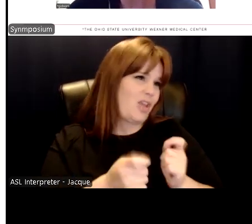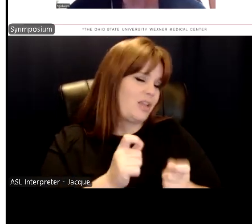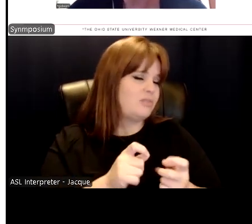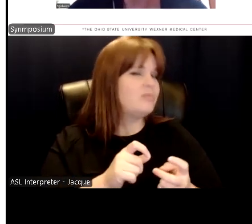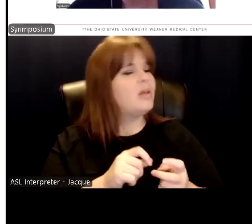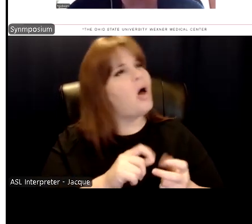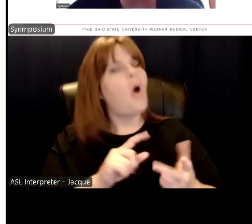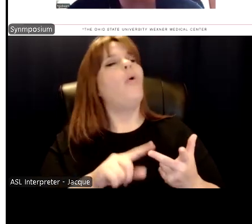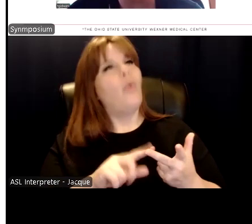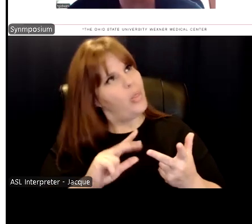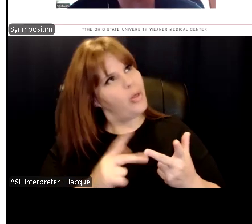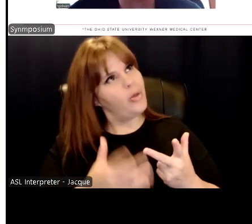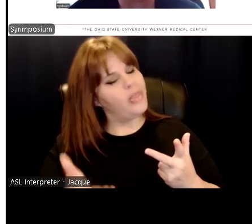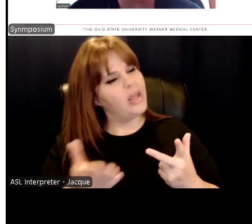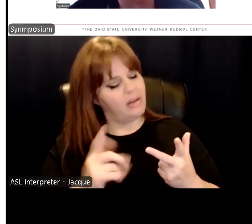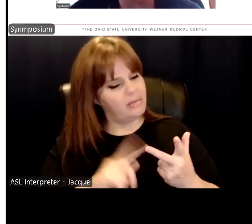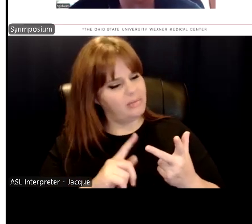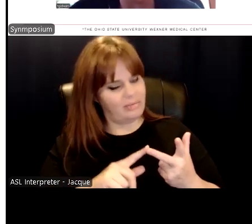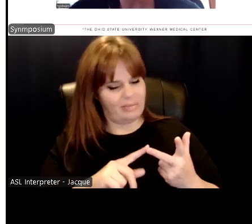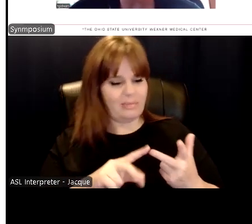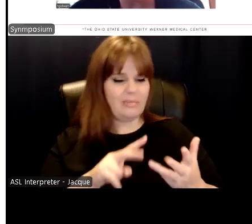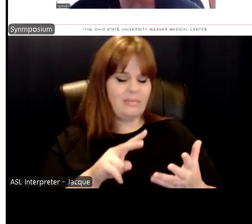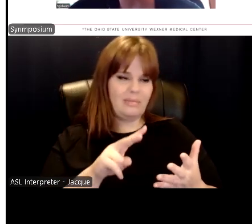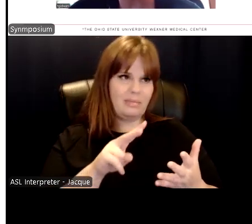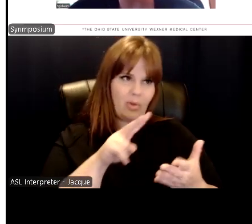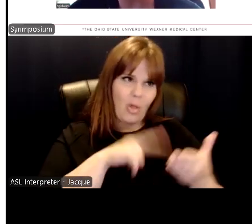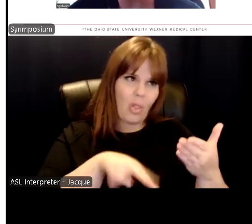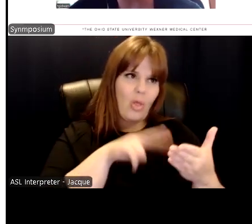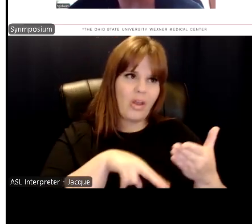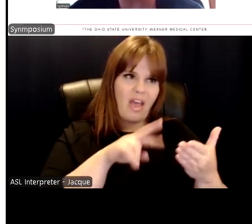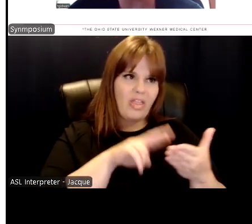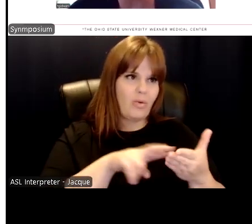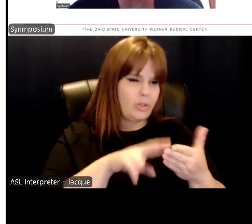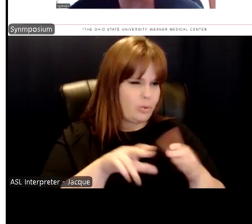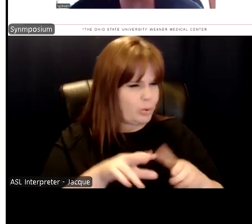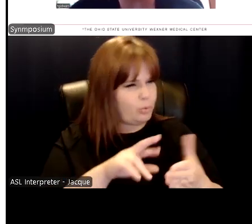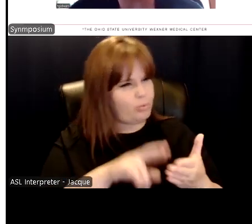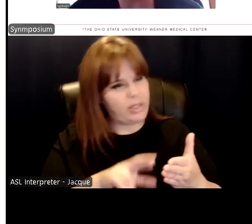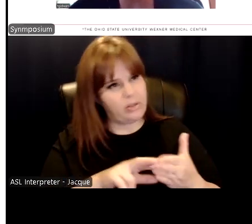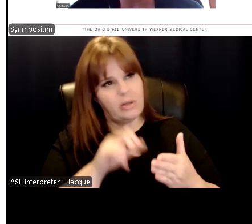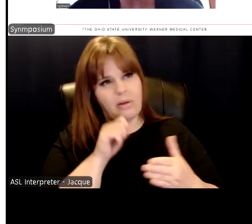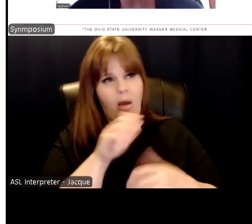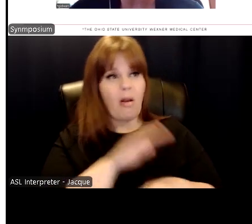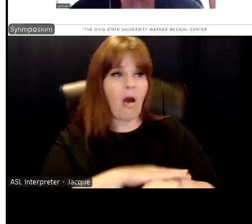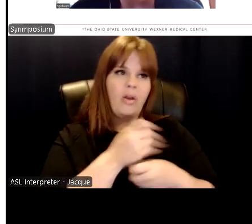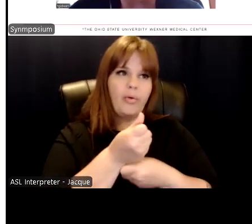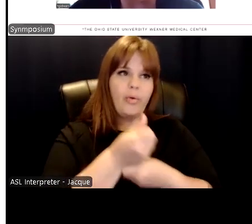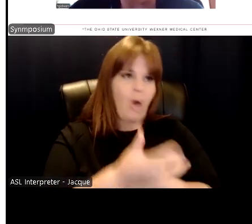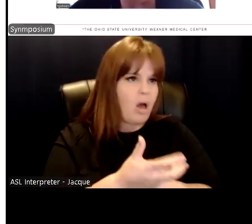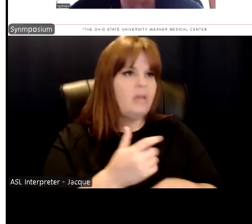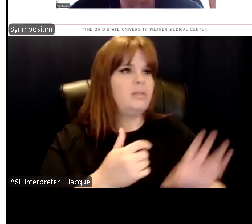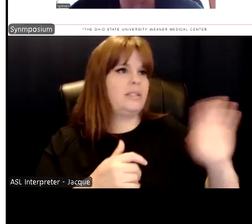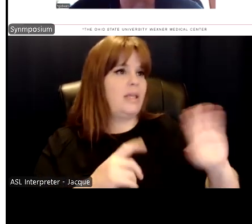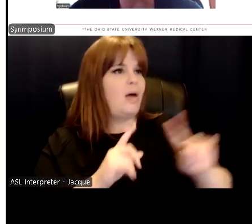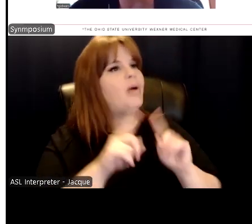And the third thing is to look at the research. Do research not on causes, but on